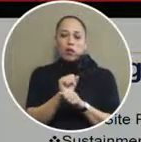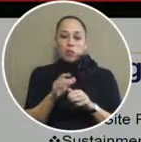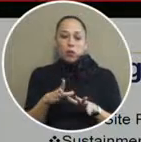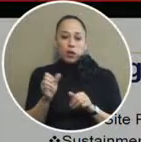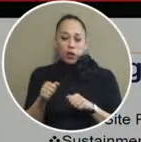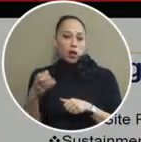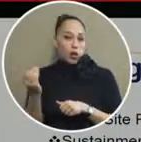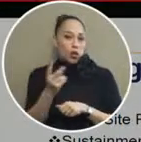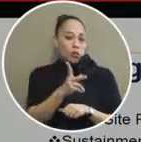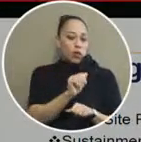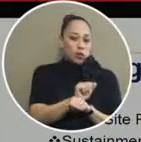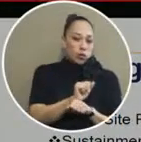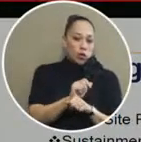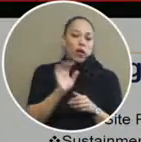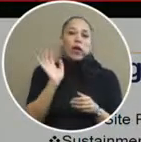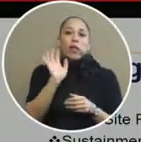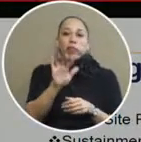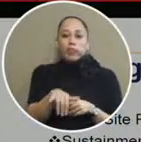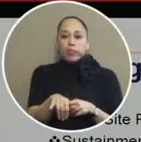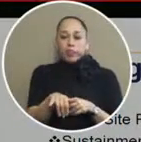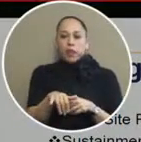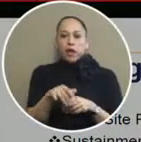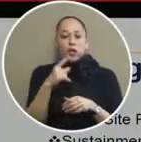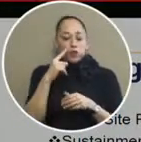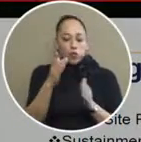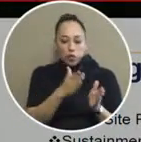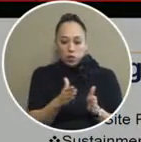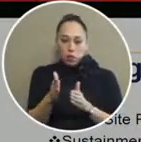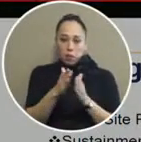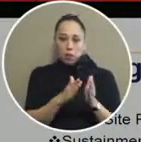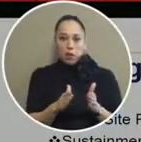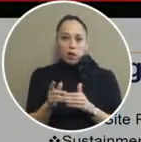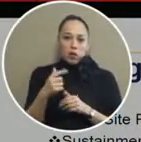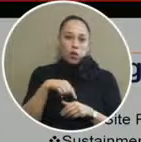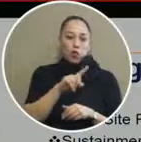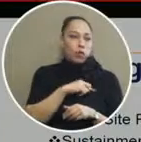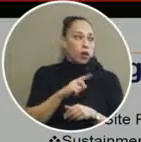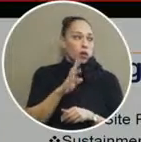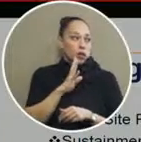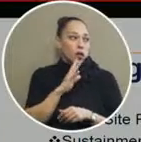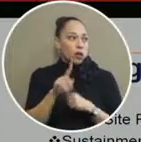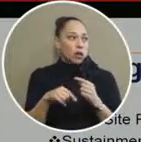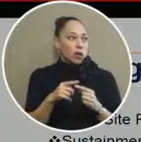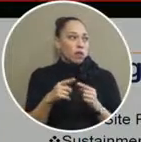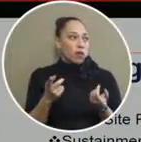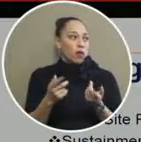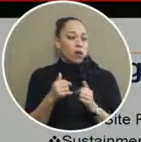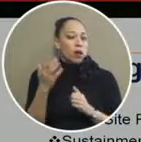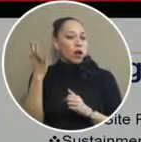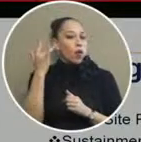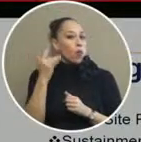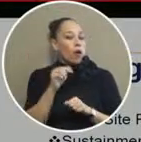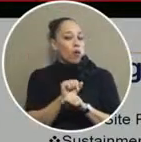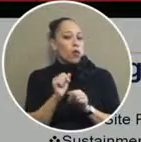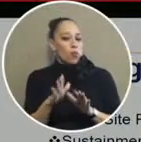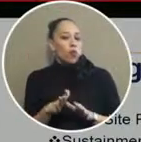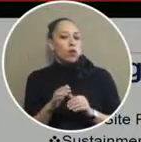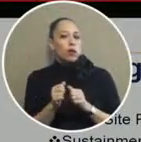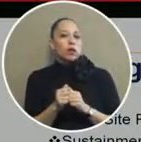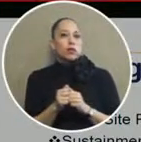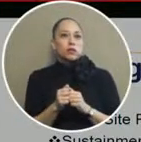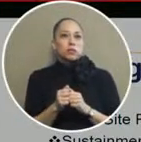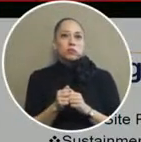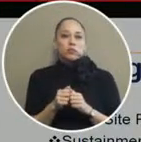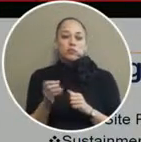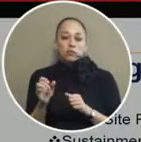to work. This goes back to the planning imperative I talked about, about wanting our employees to be confident